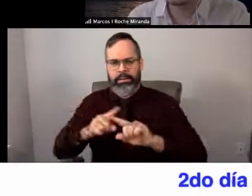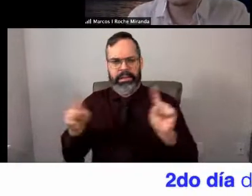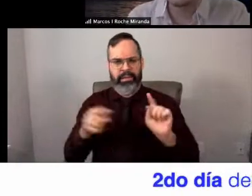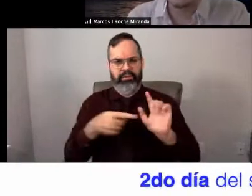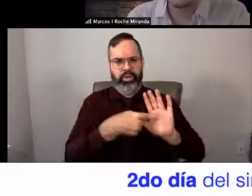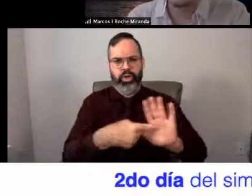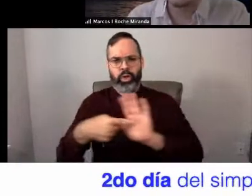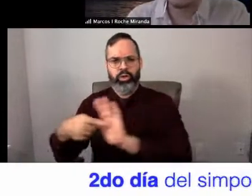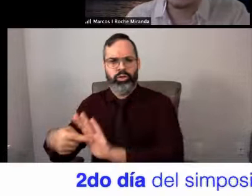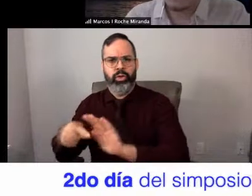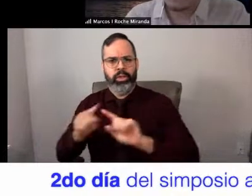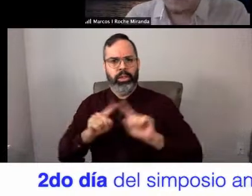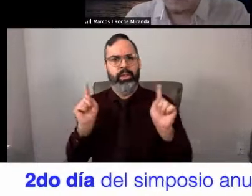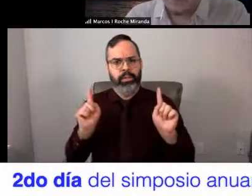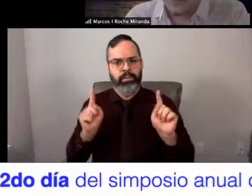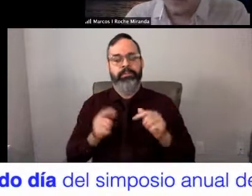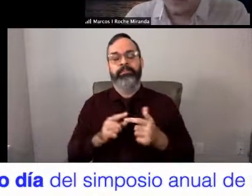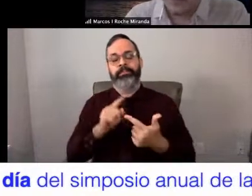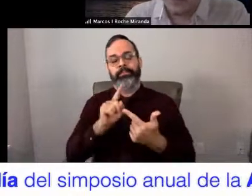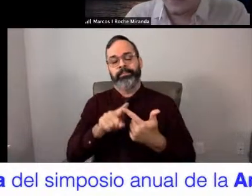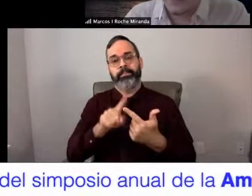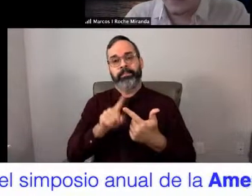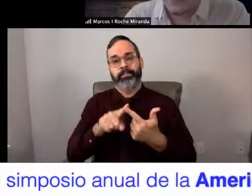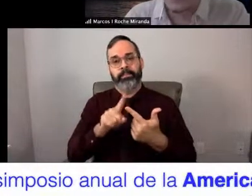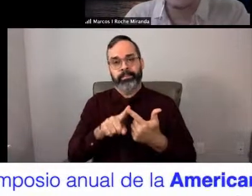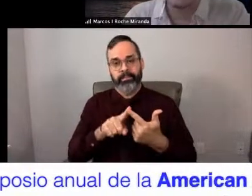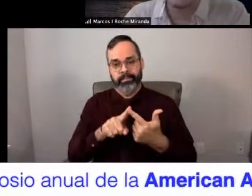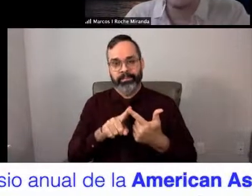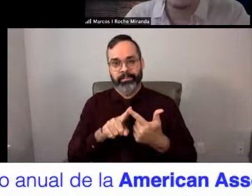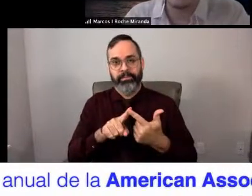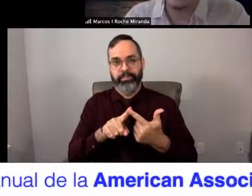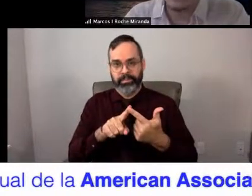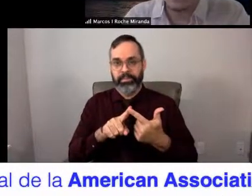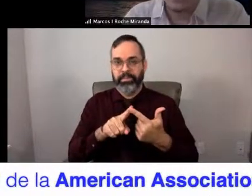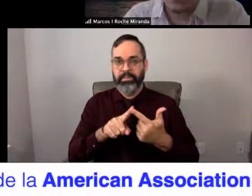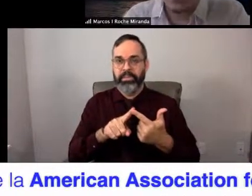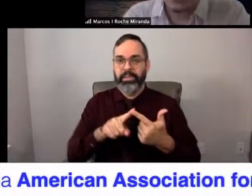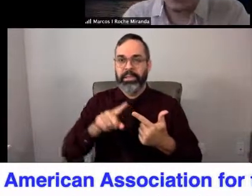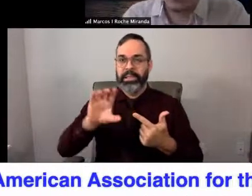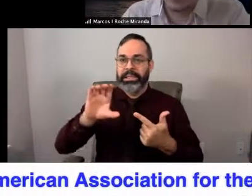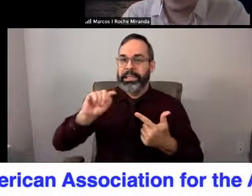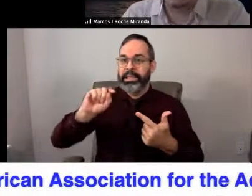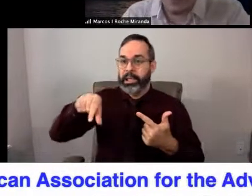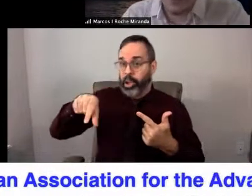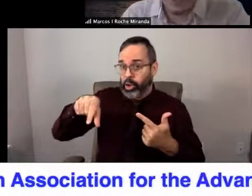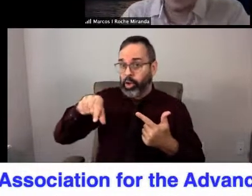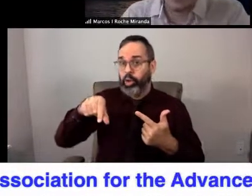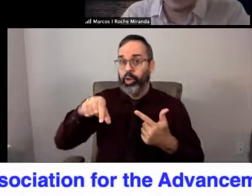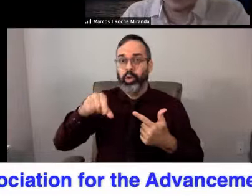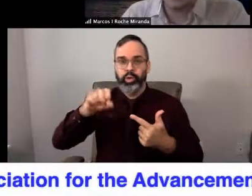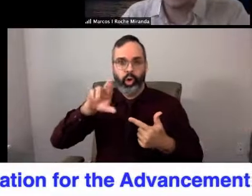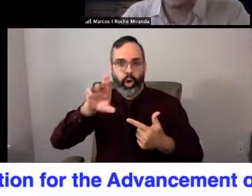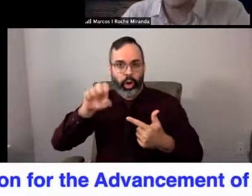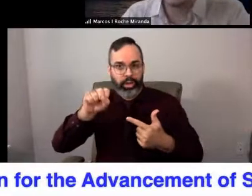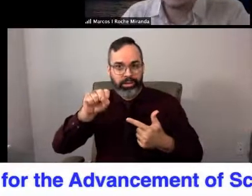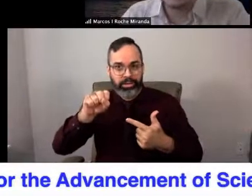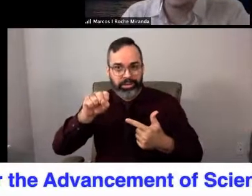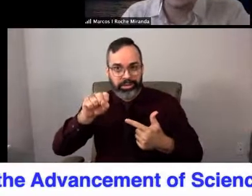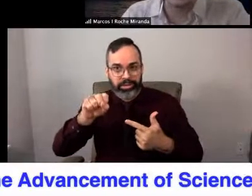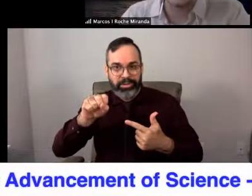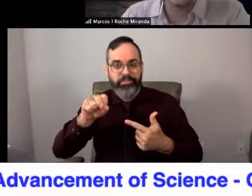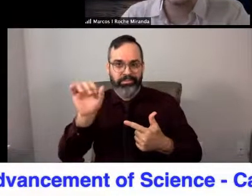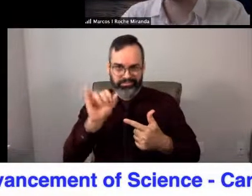differences in the CTQ scores. I don't know if that answers the question, but